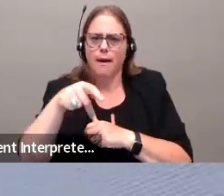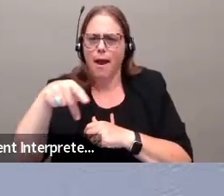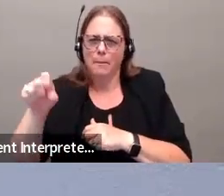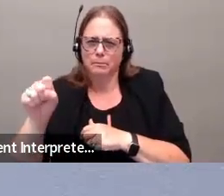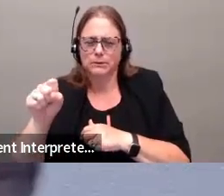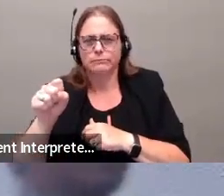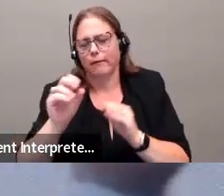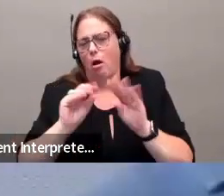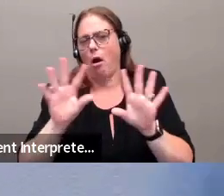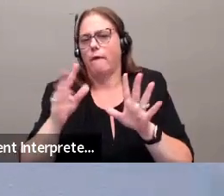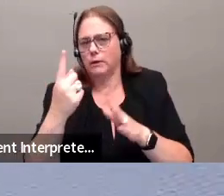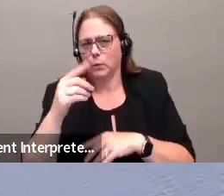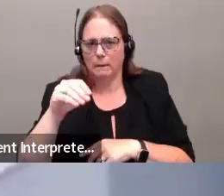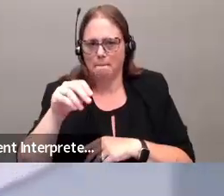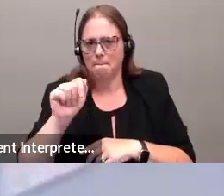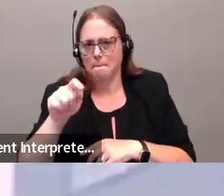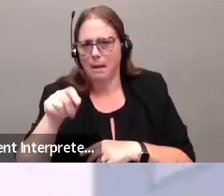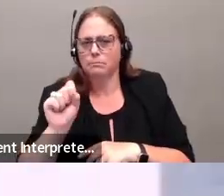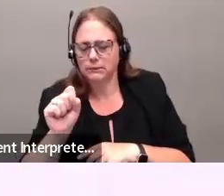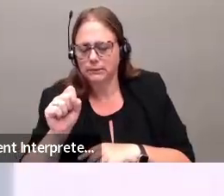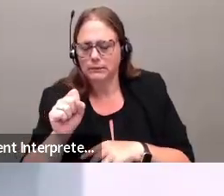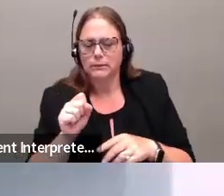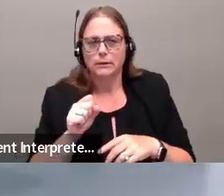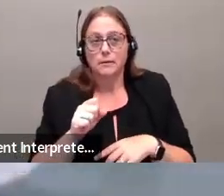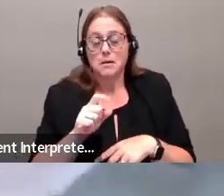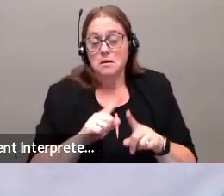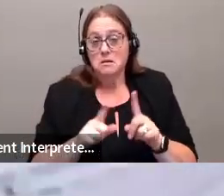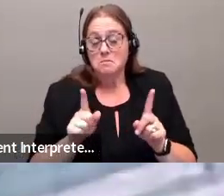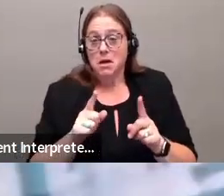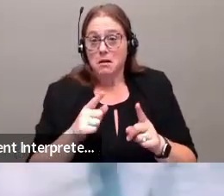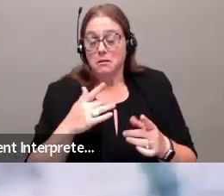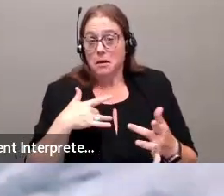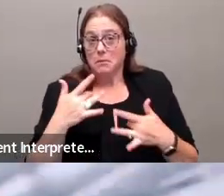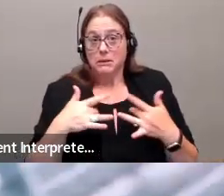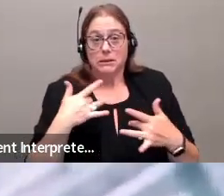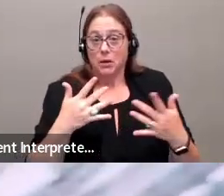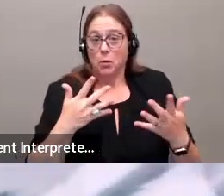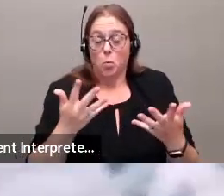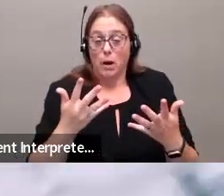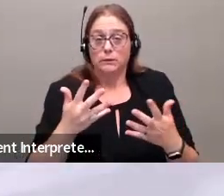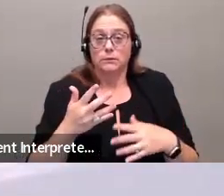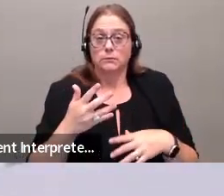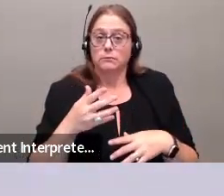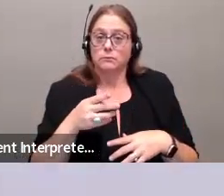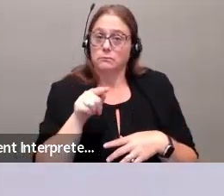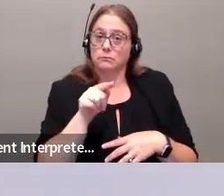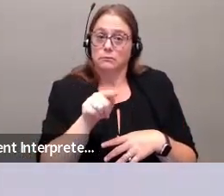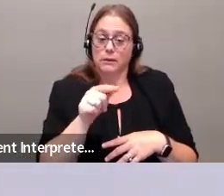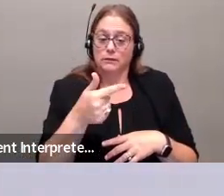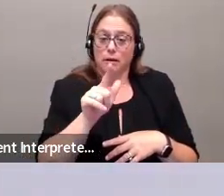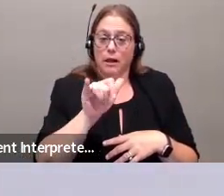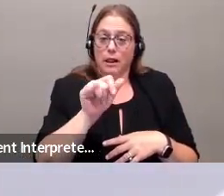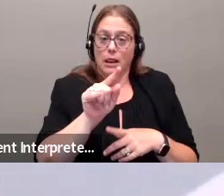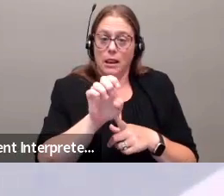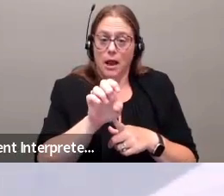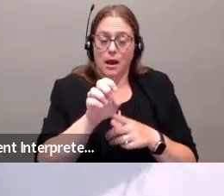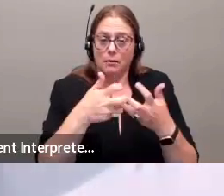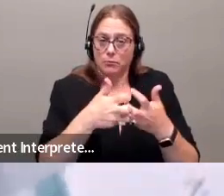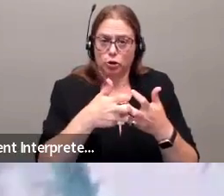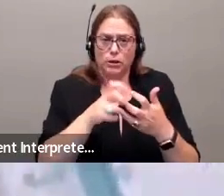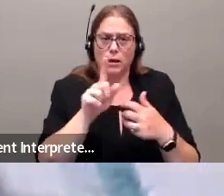probably the obvious. So I'm really excited with I guess the ability for the Glide to do more of the